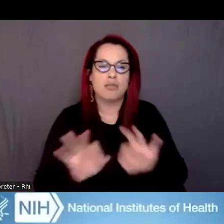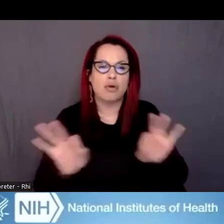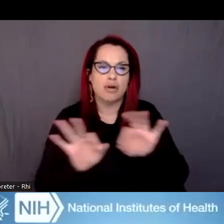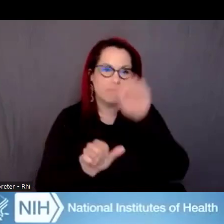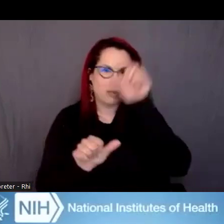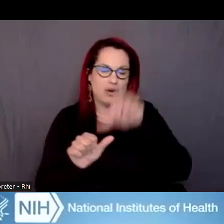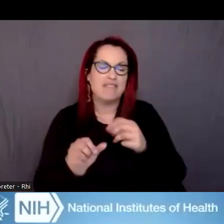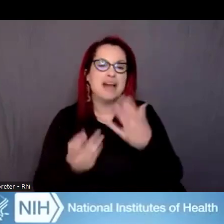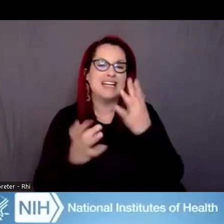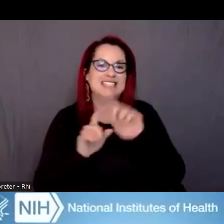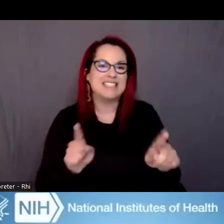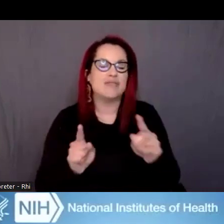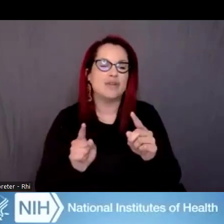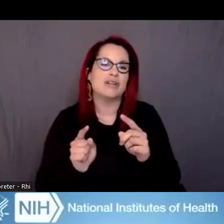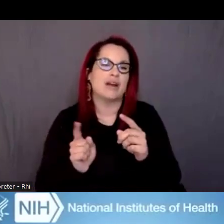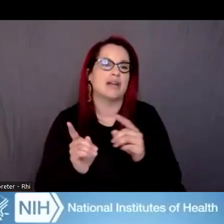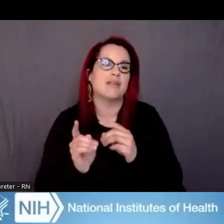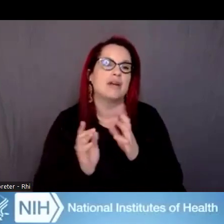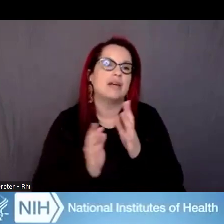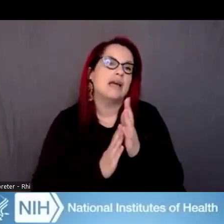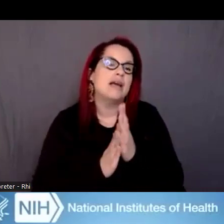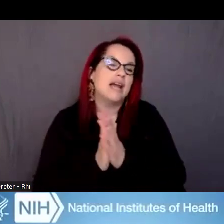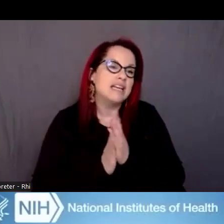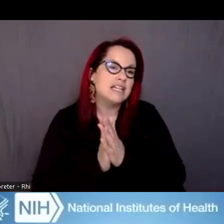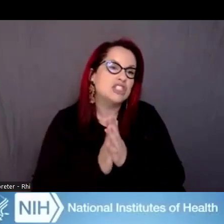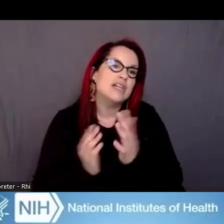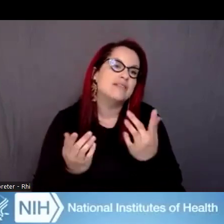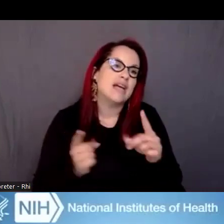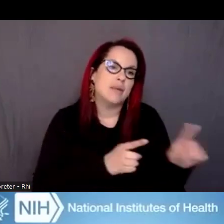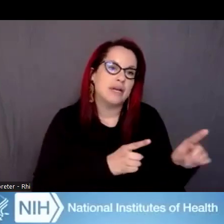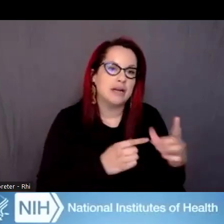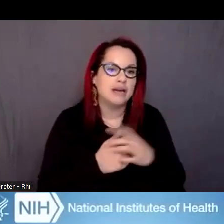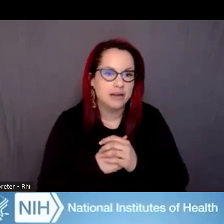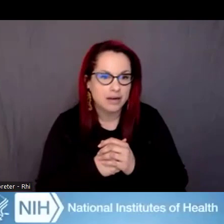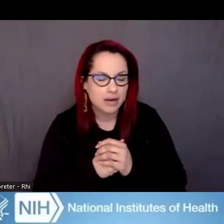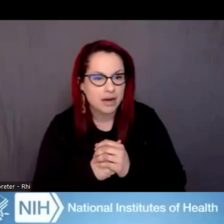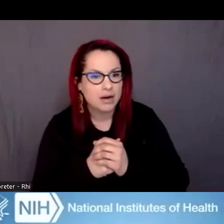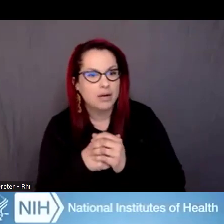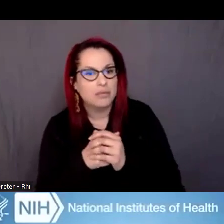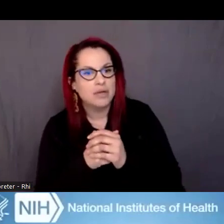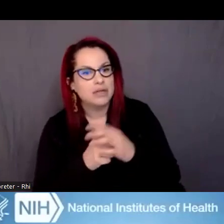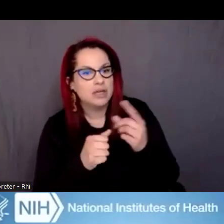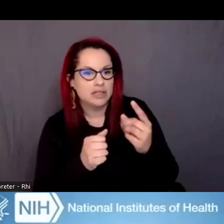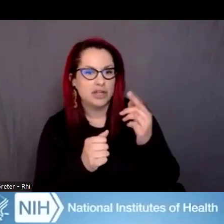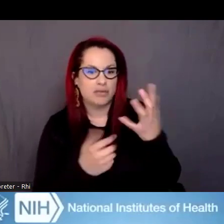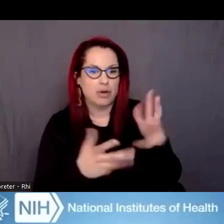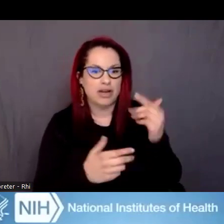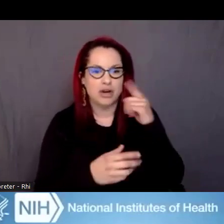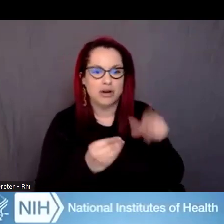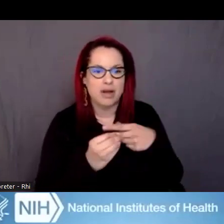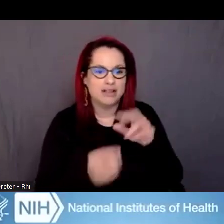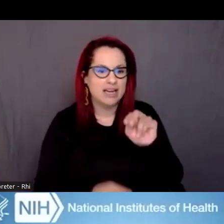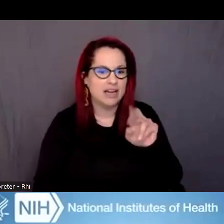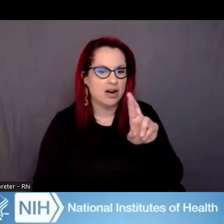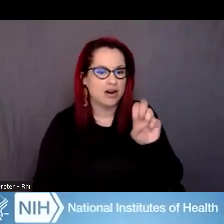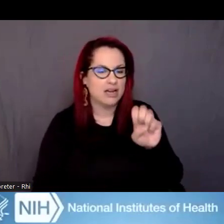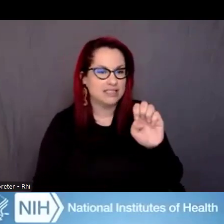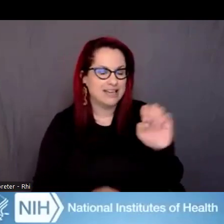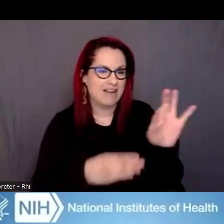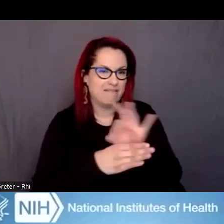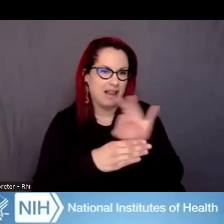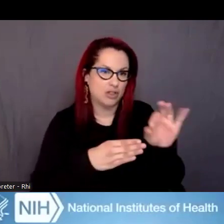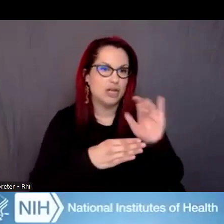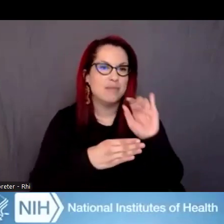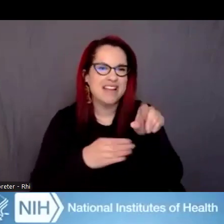on at NIH. So you probably heard about the NRSA Fellowship. So that is different than Simplified Review